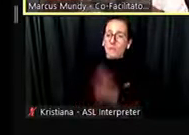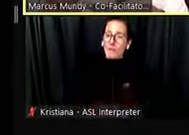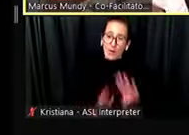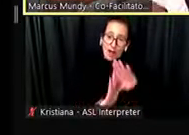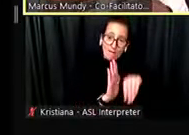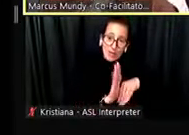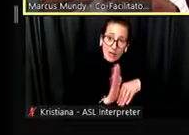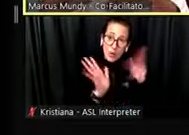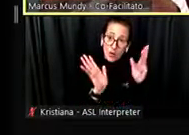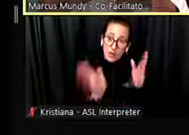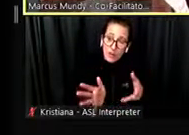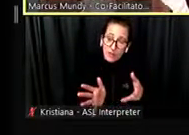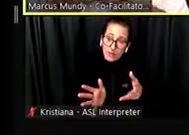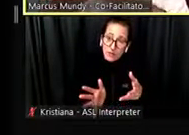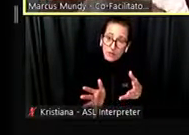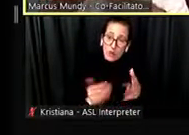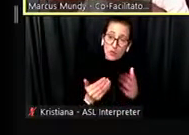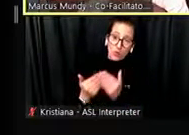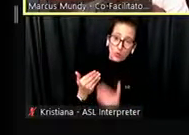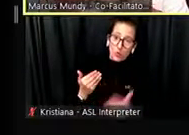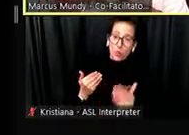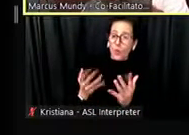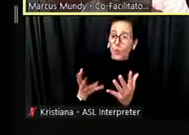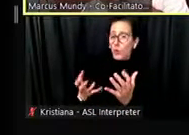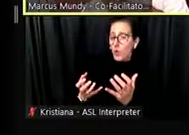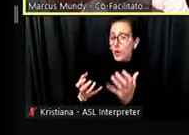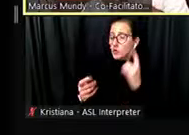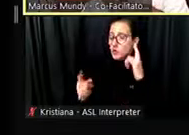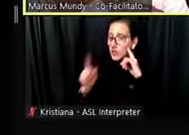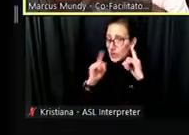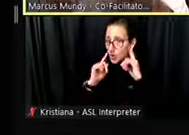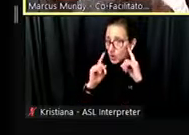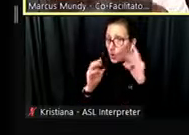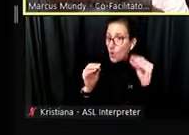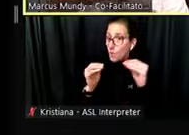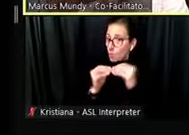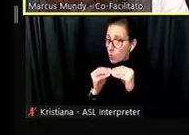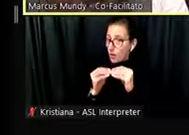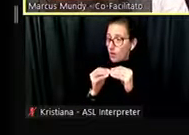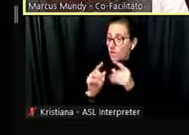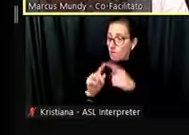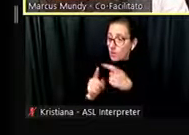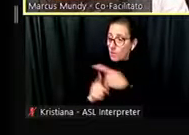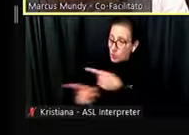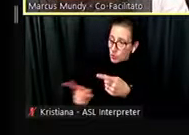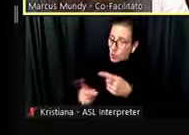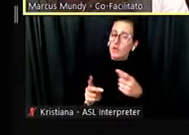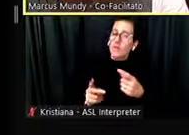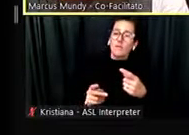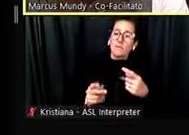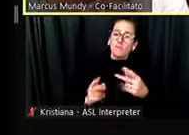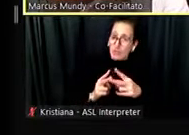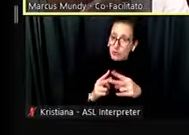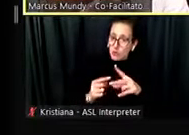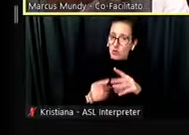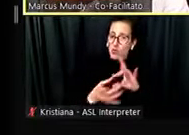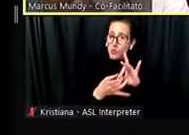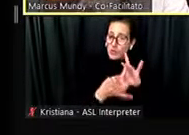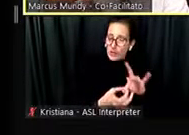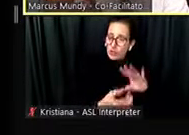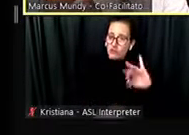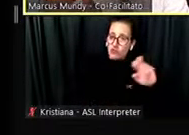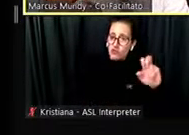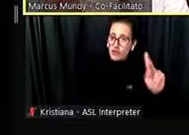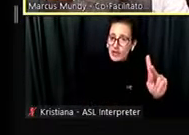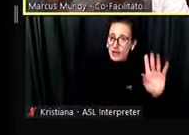to spend hearing more either about Jack's presentation, about some of the specific things that you wanted to